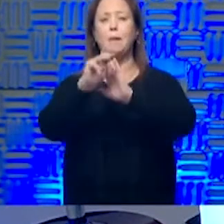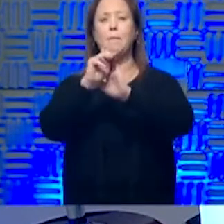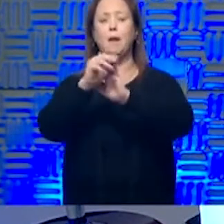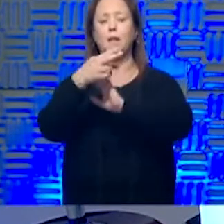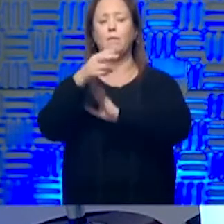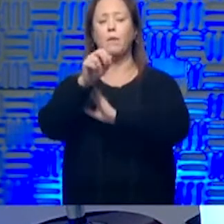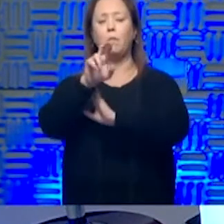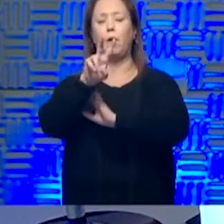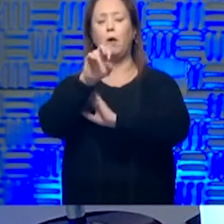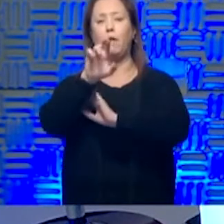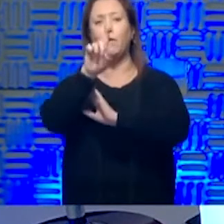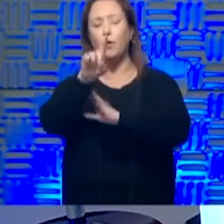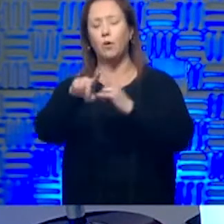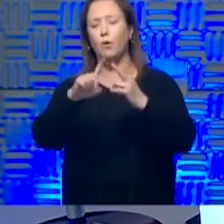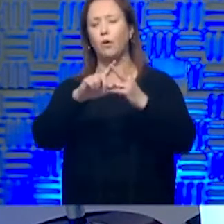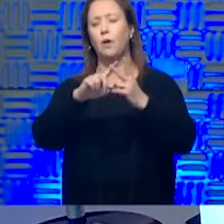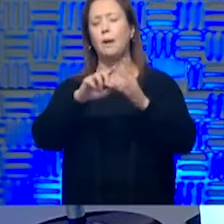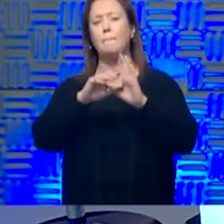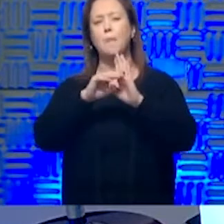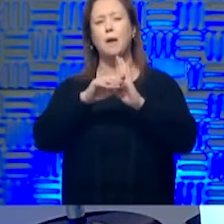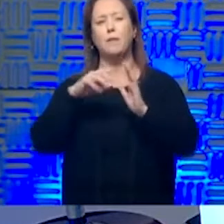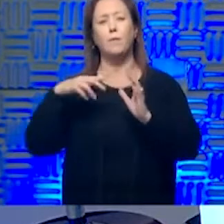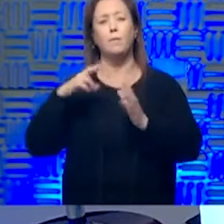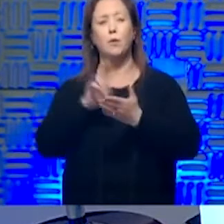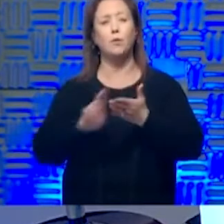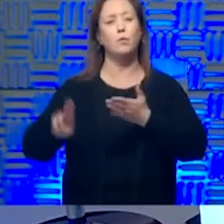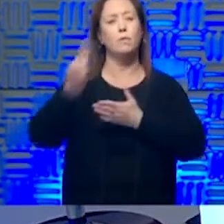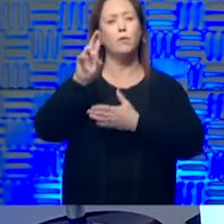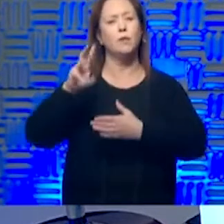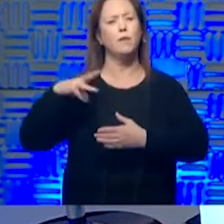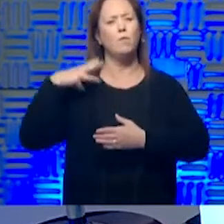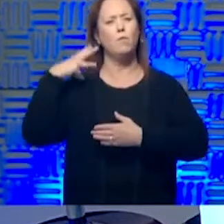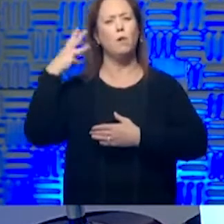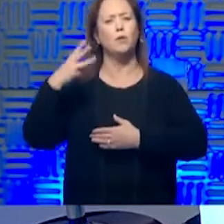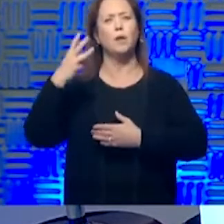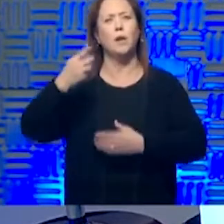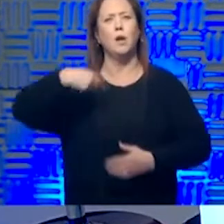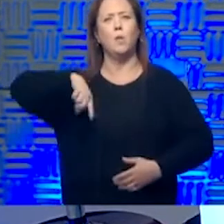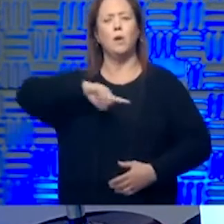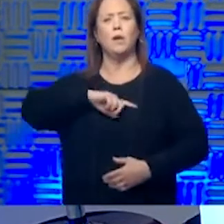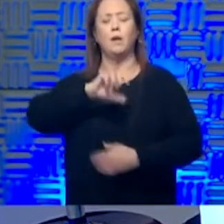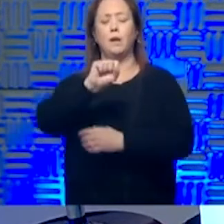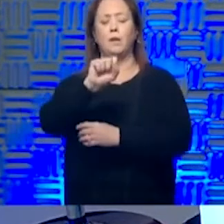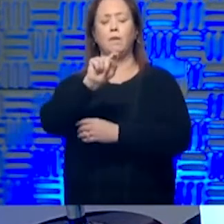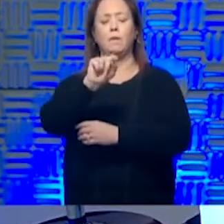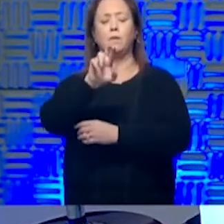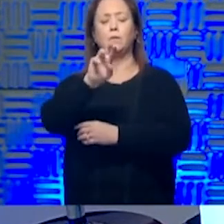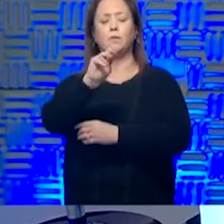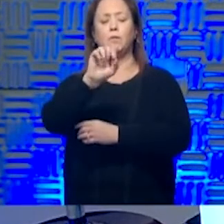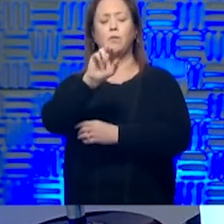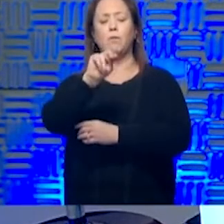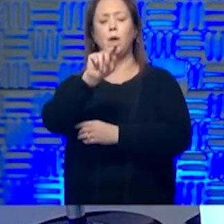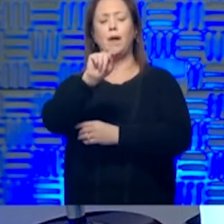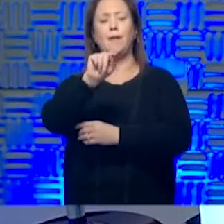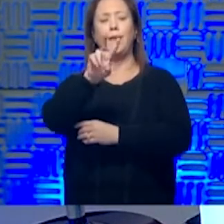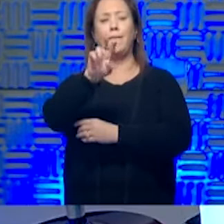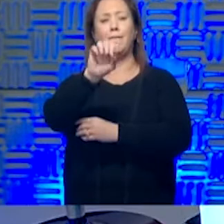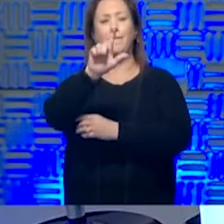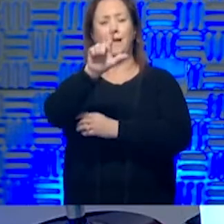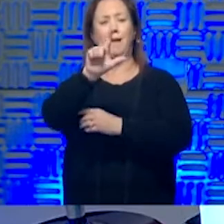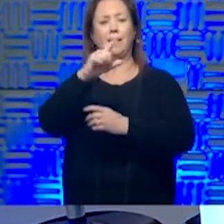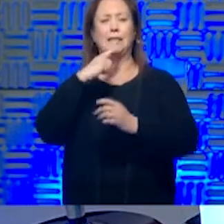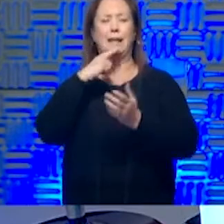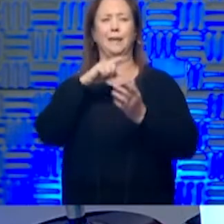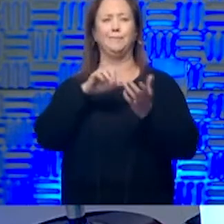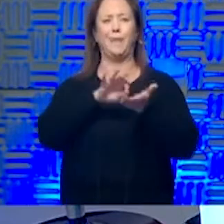there's modeling out of University of Washington, but what should we ask? You know, Stormont Vail is putting out kind of like a daily